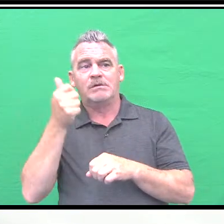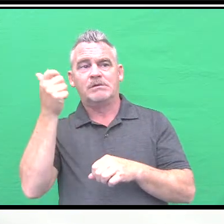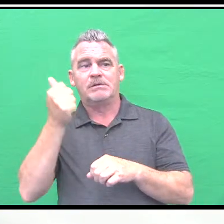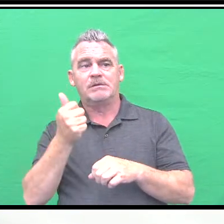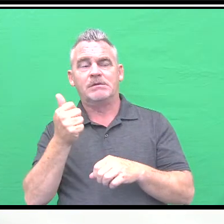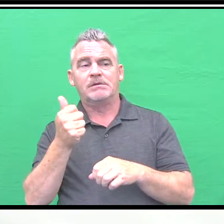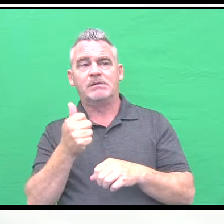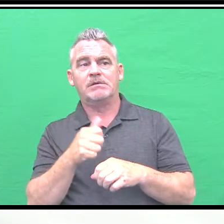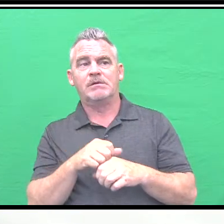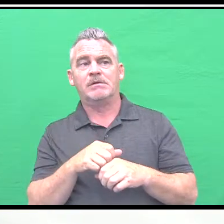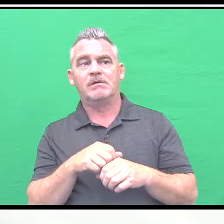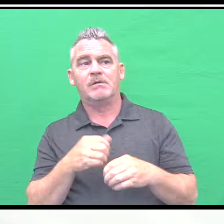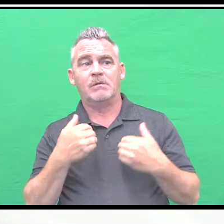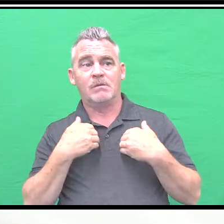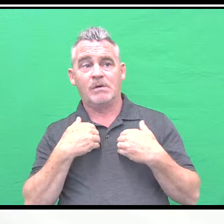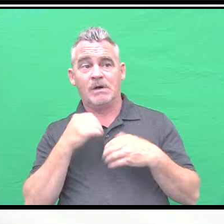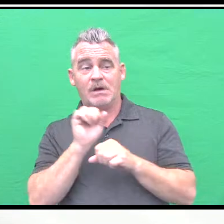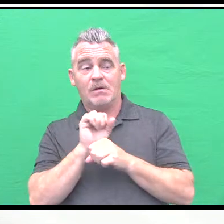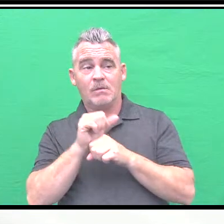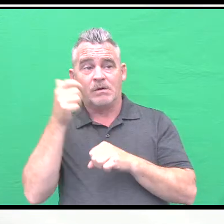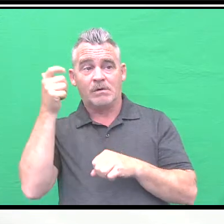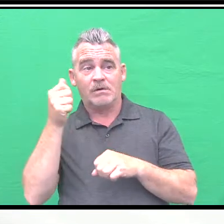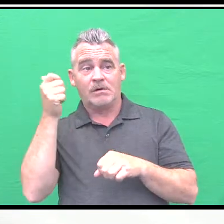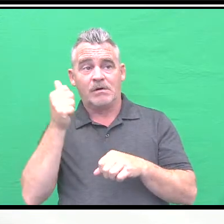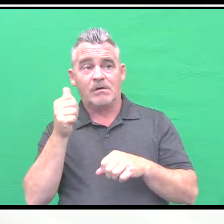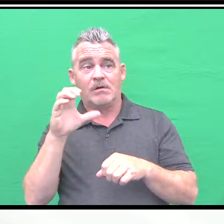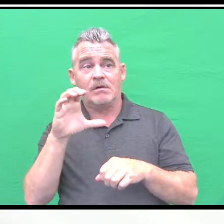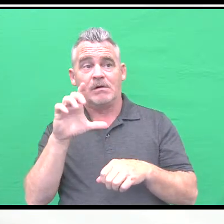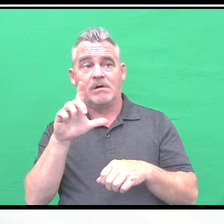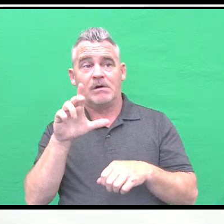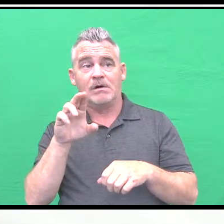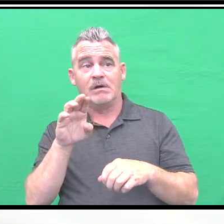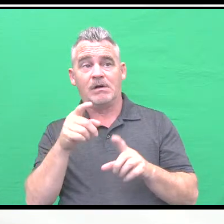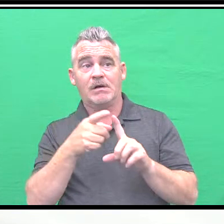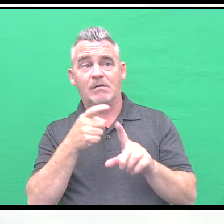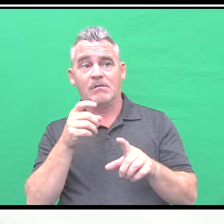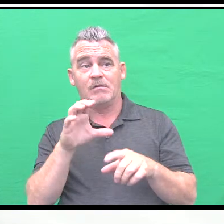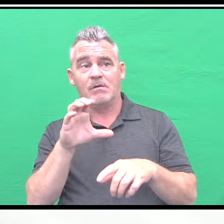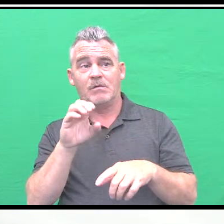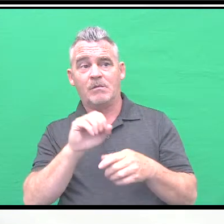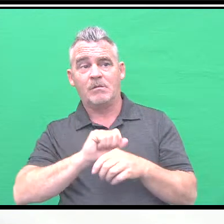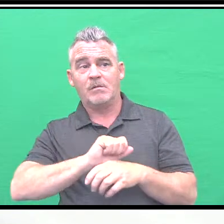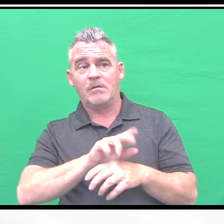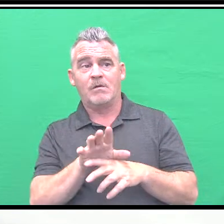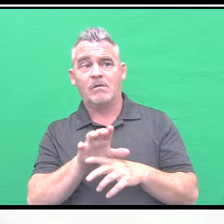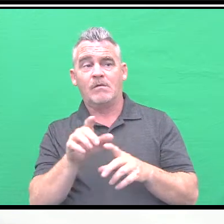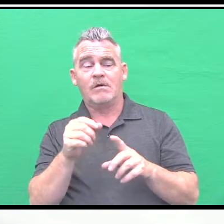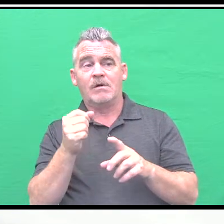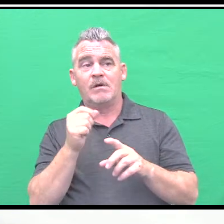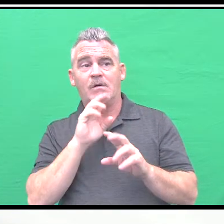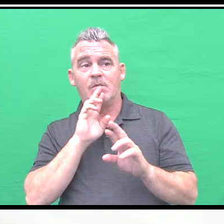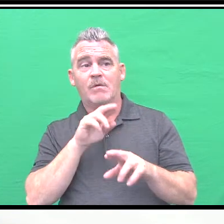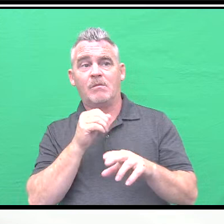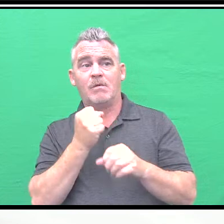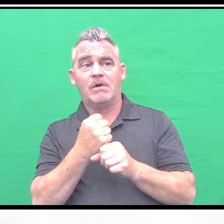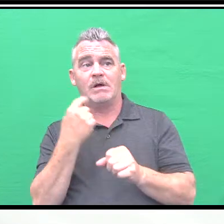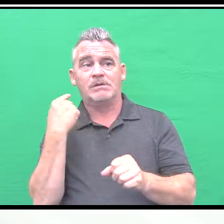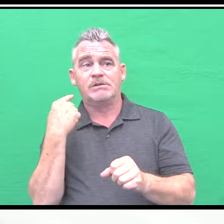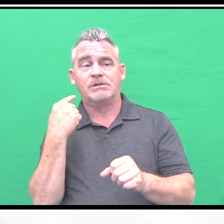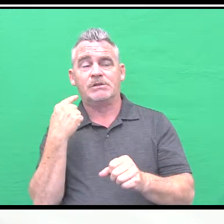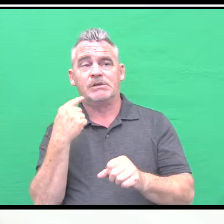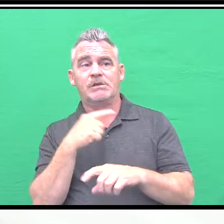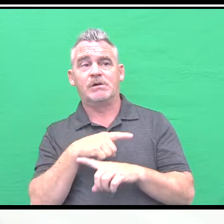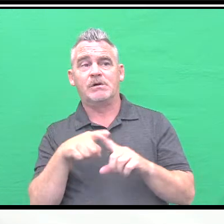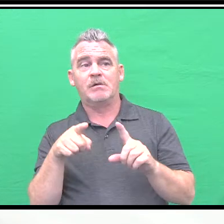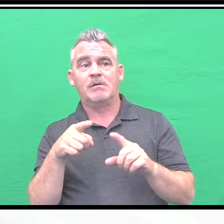no workers' compensation claims that came from COVID that were reported last year. We currently, right now, we have